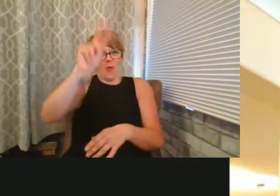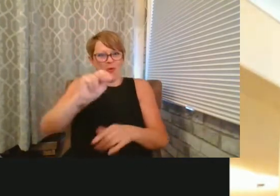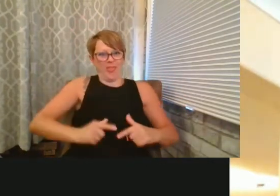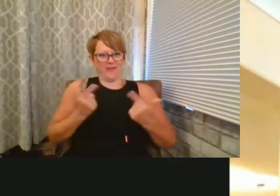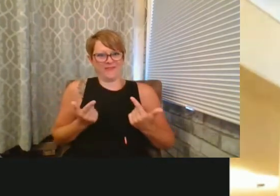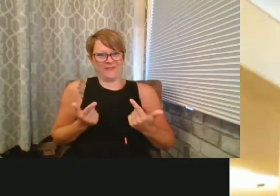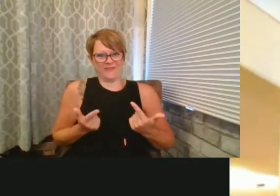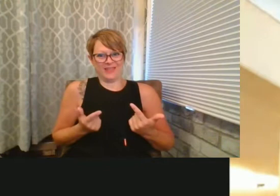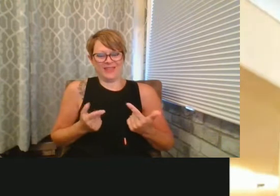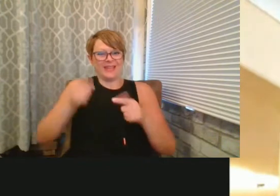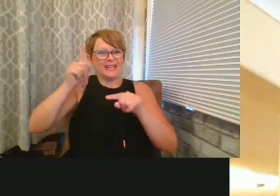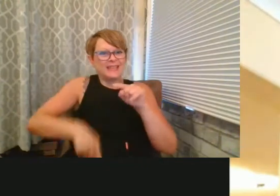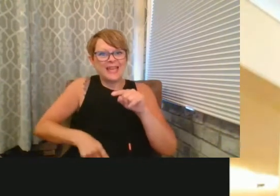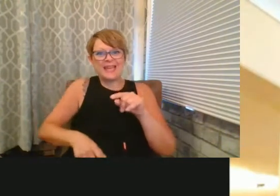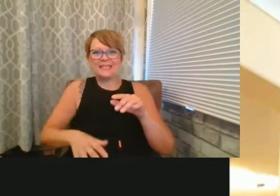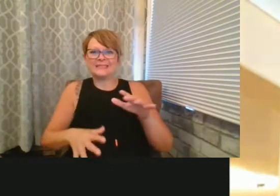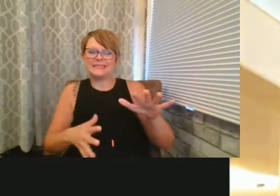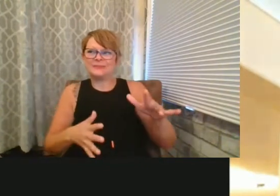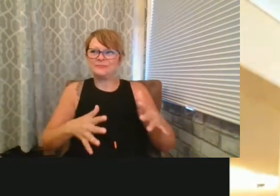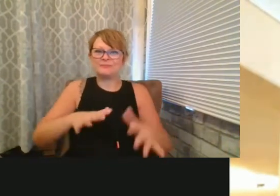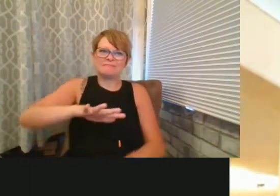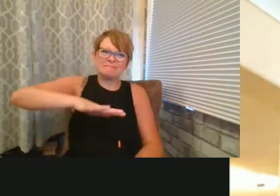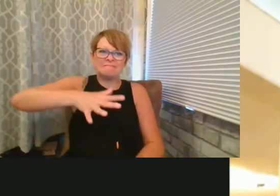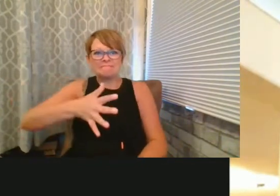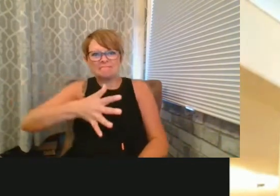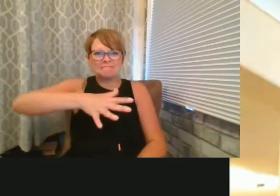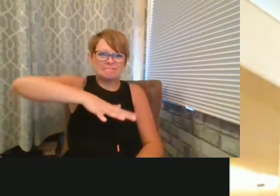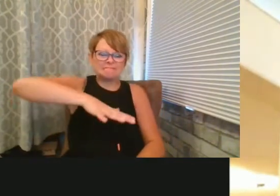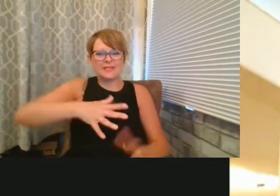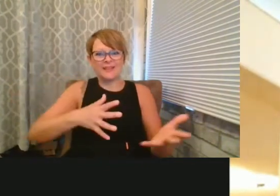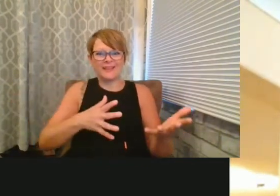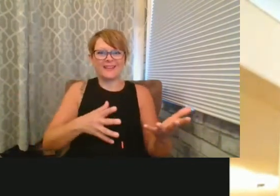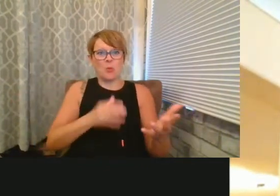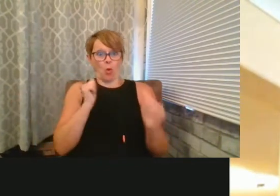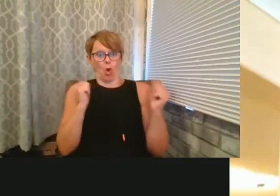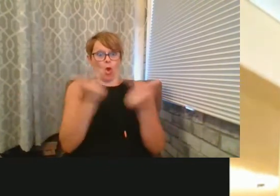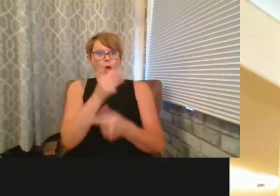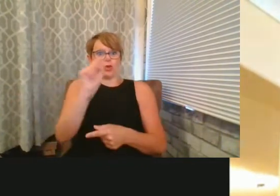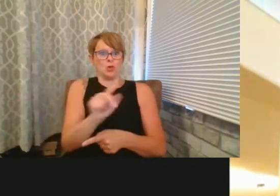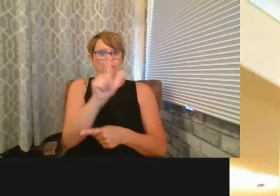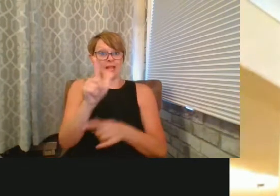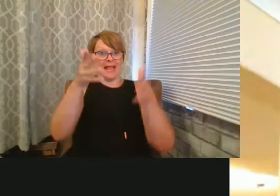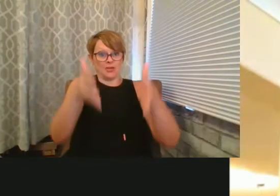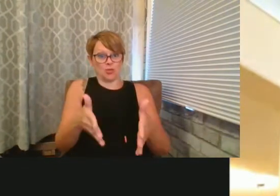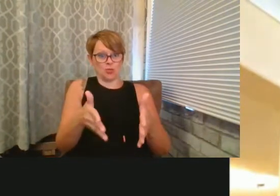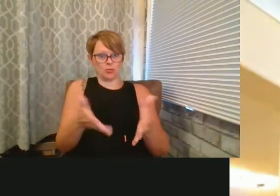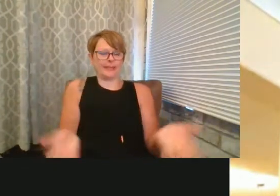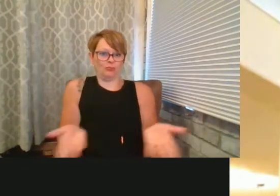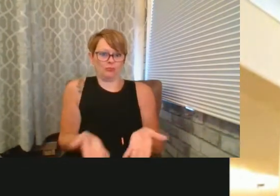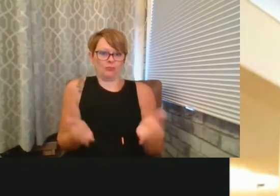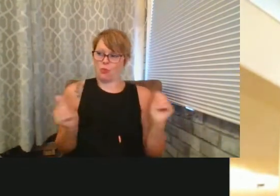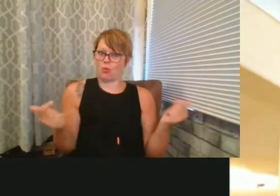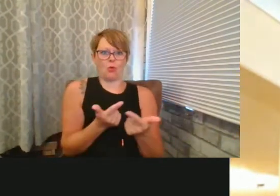great Newfoundlander. We are all Newfoundlanders and Labradorians here, but you shouldn't